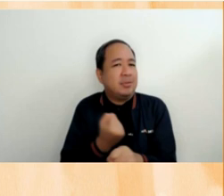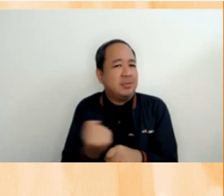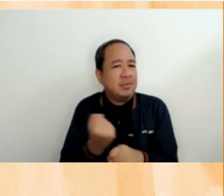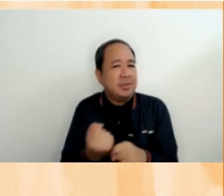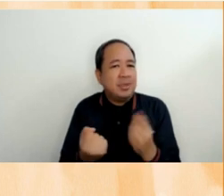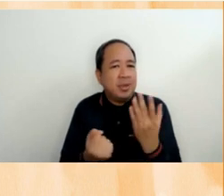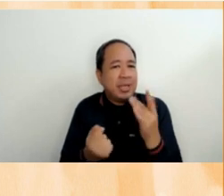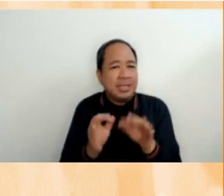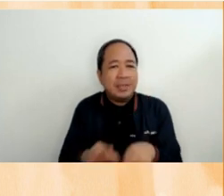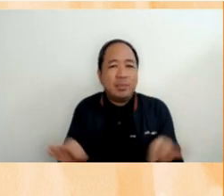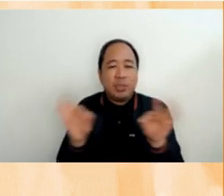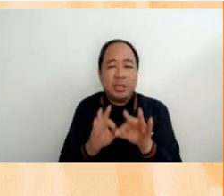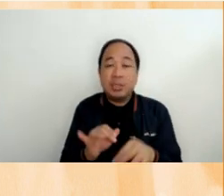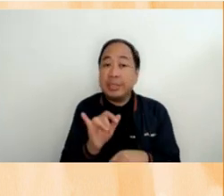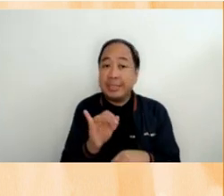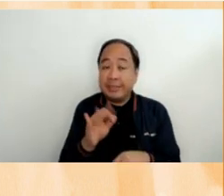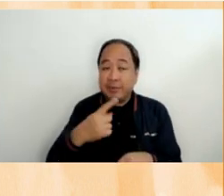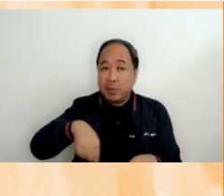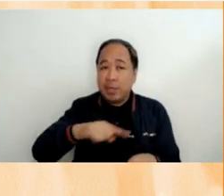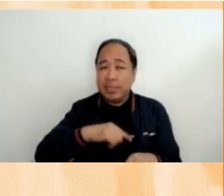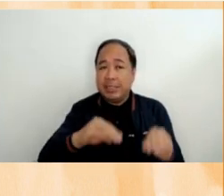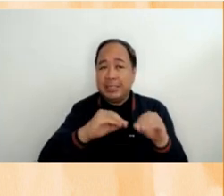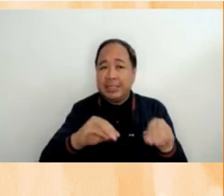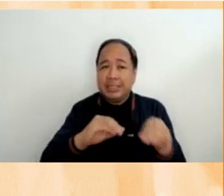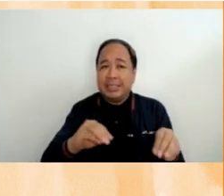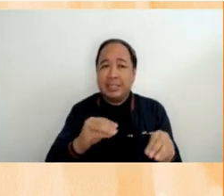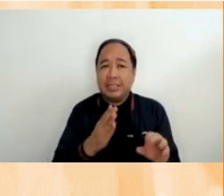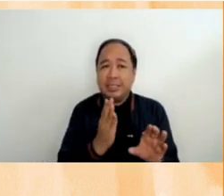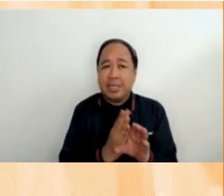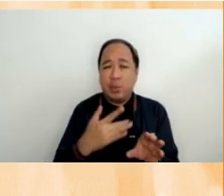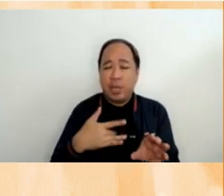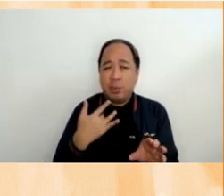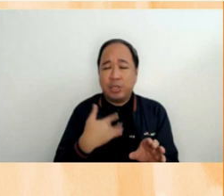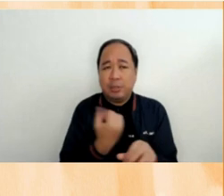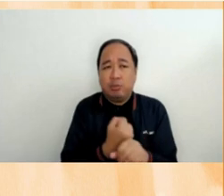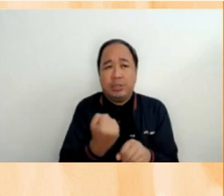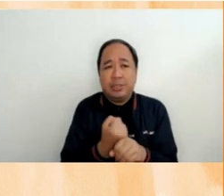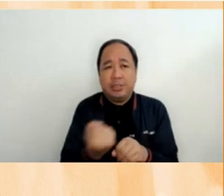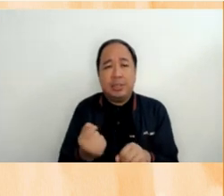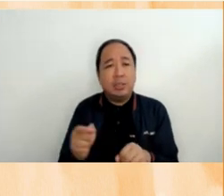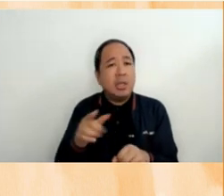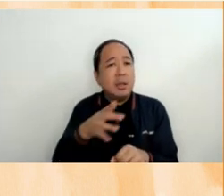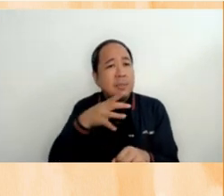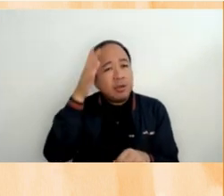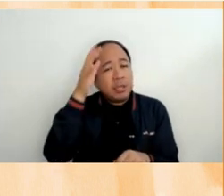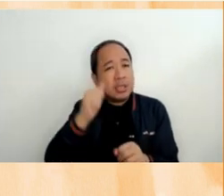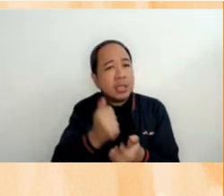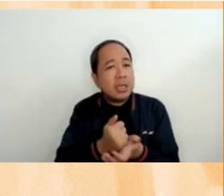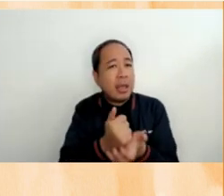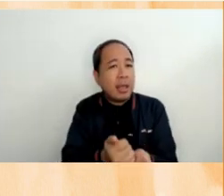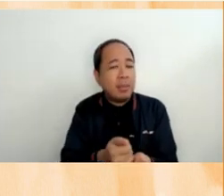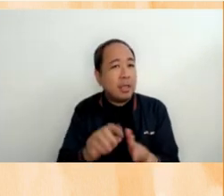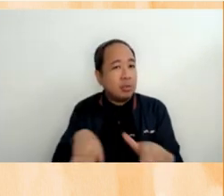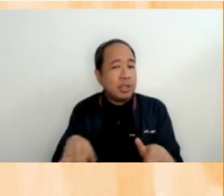teaching psycho-emotional resilience at an early age, parents can help their children build a foundation